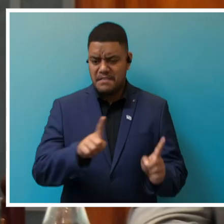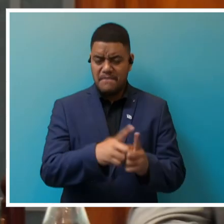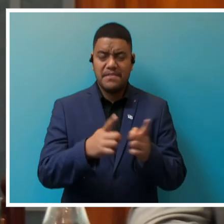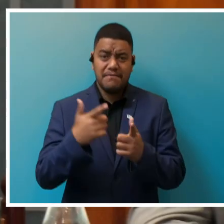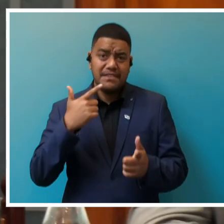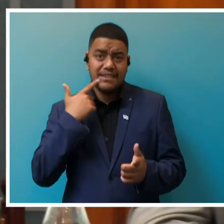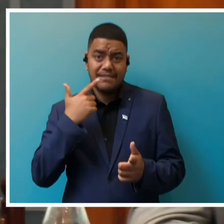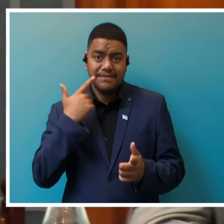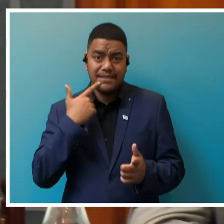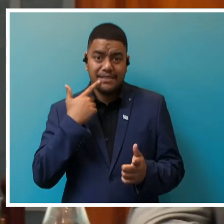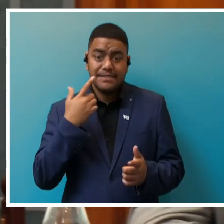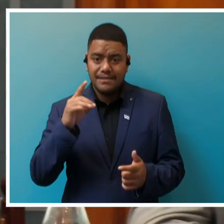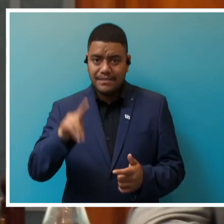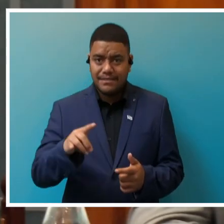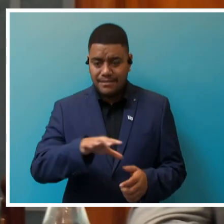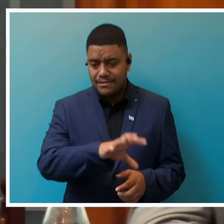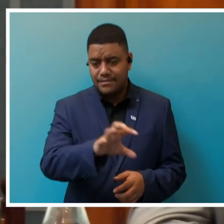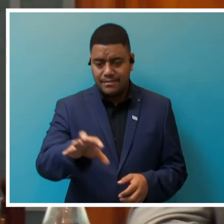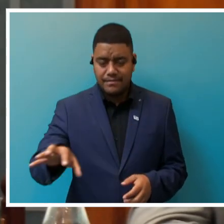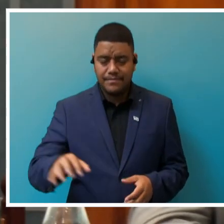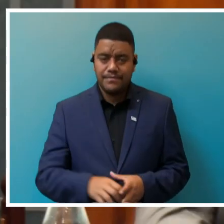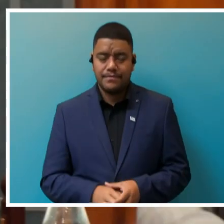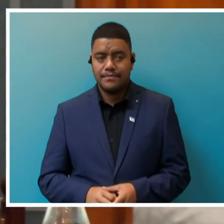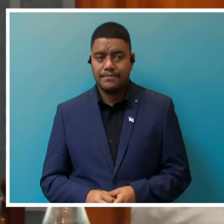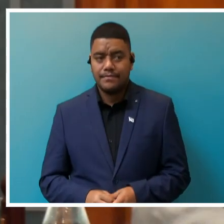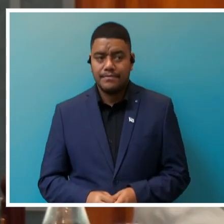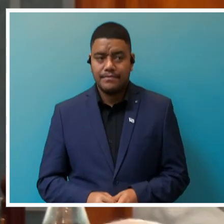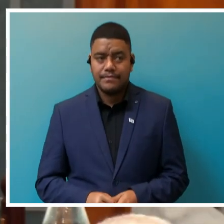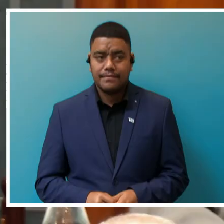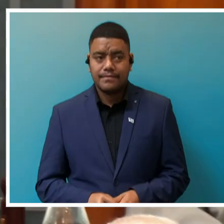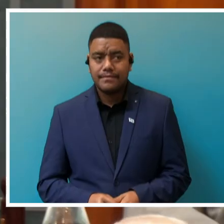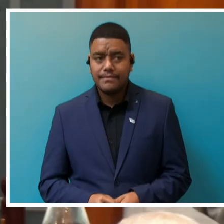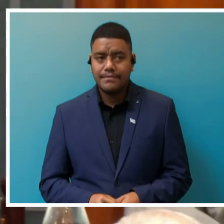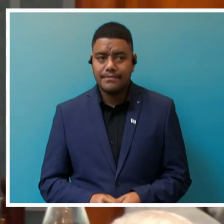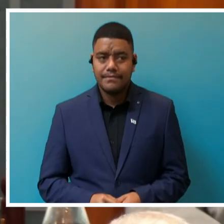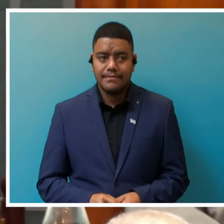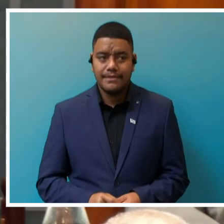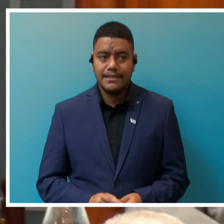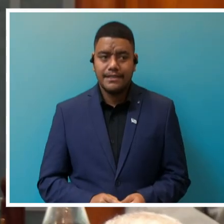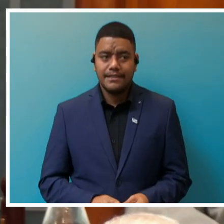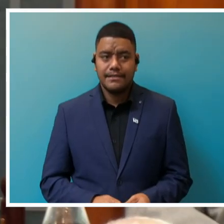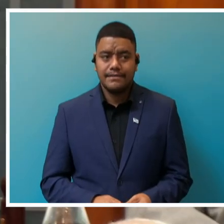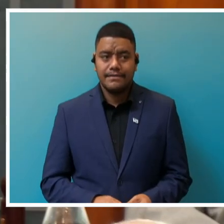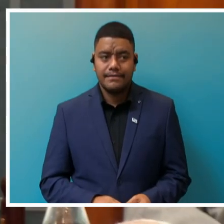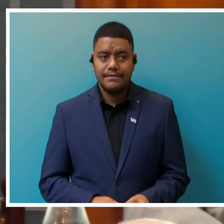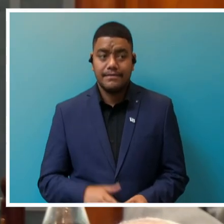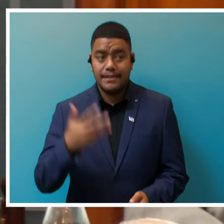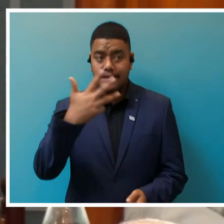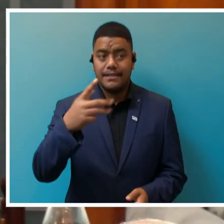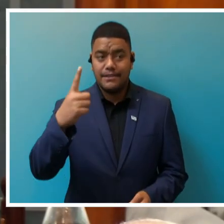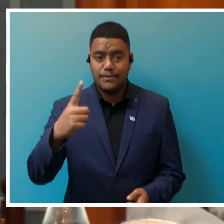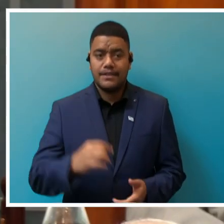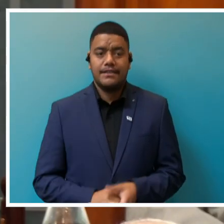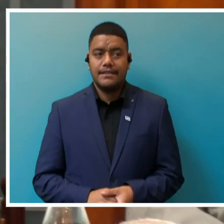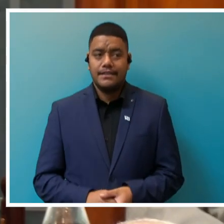very fertile, and exhibits all required characteristics that were required. Honourable Speaker, in 1991,